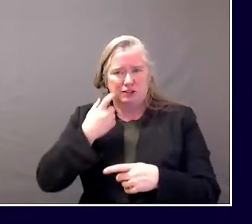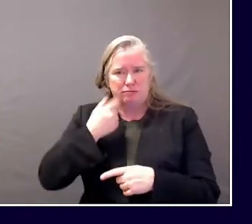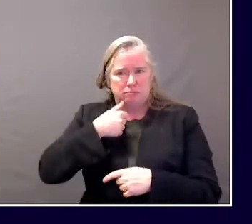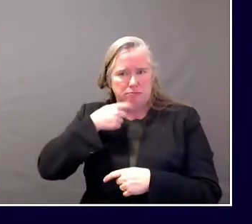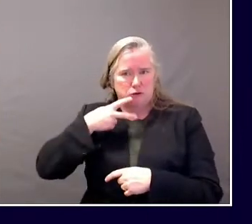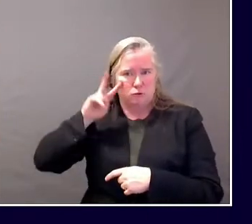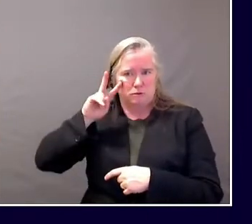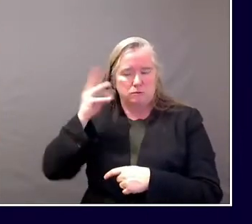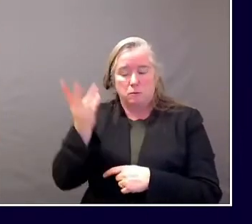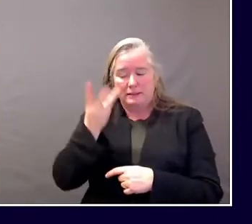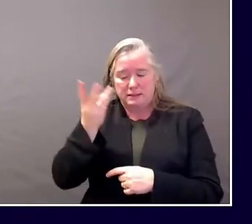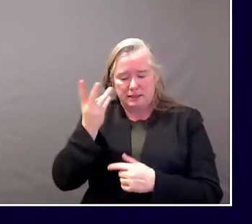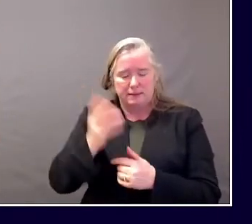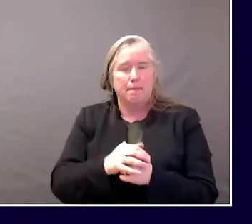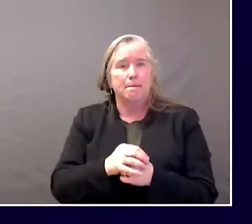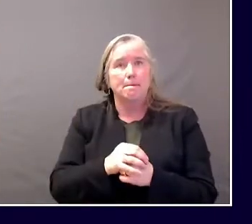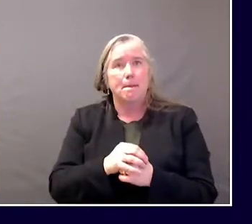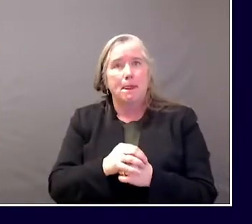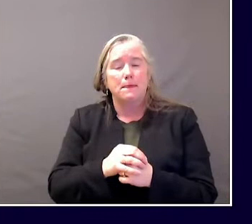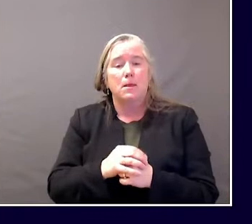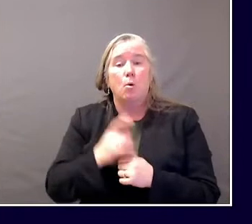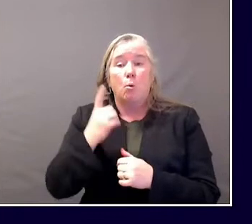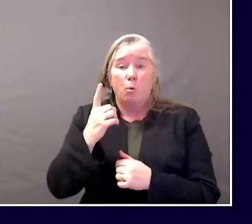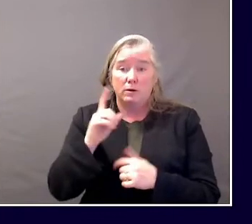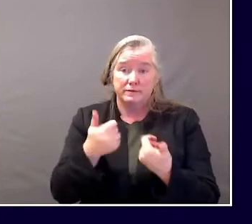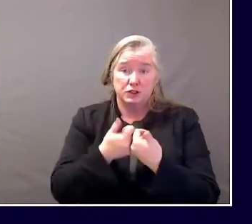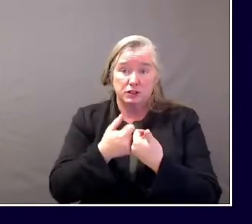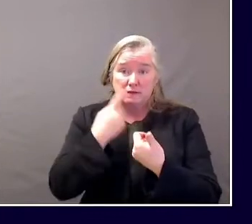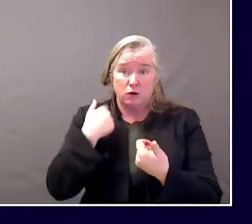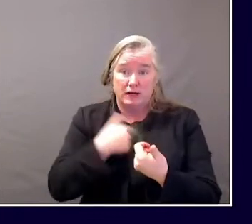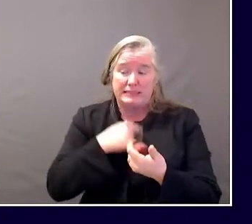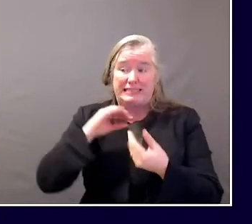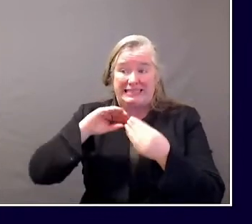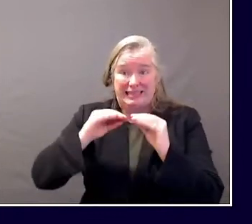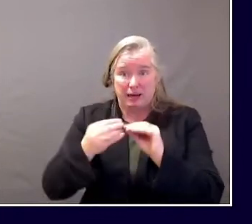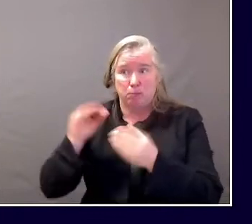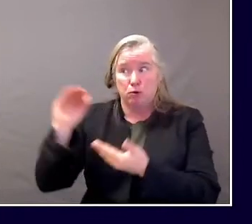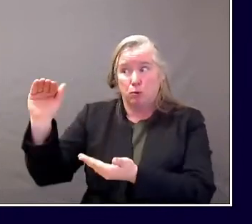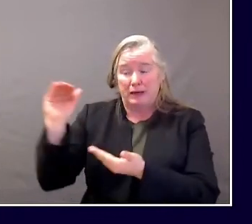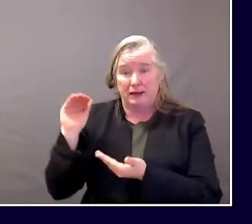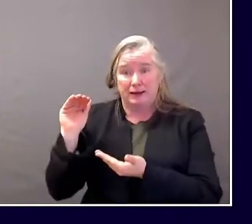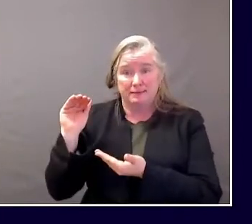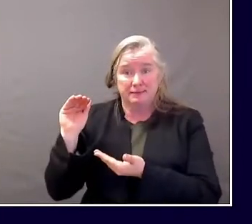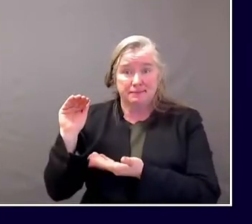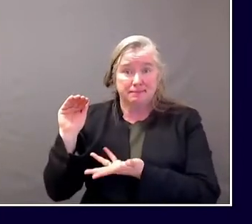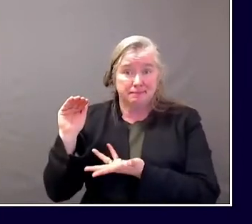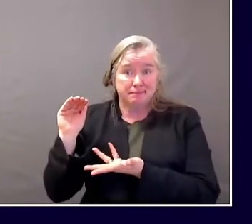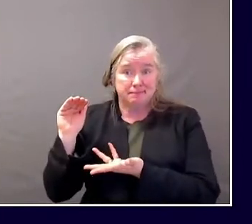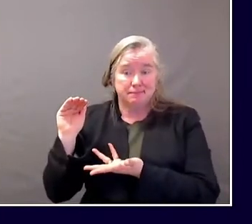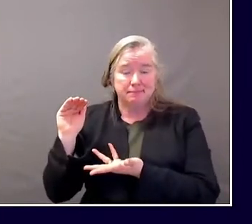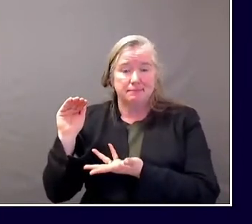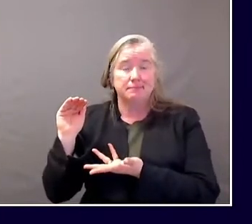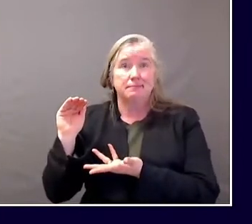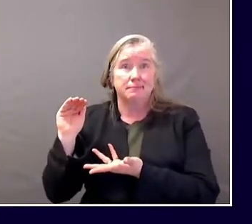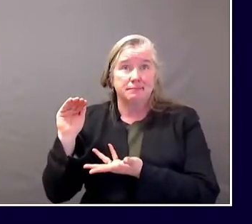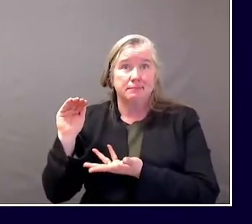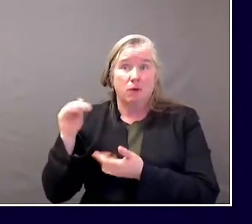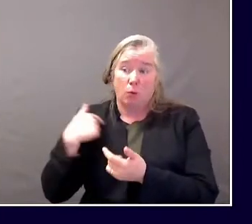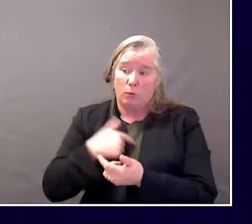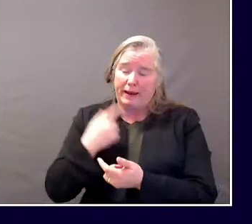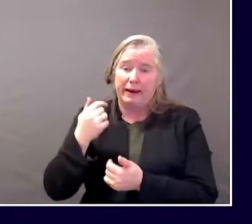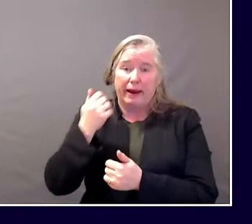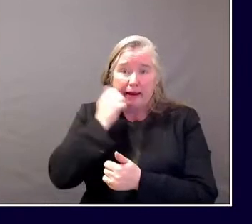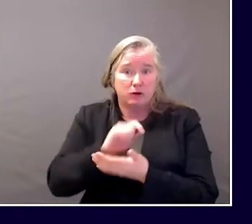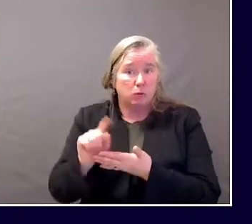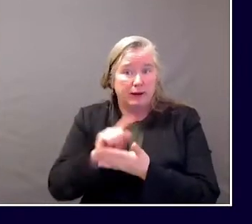limiting steps that we have faced is the number of vaccines. That is something that we have to contend with. But